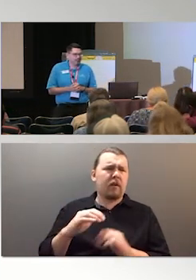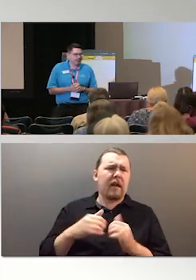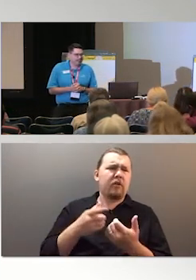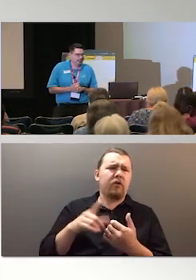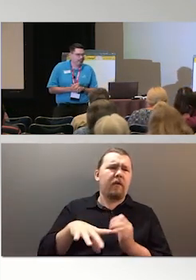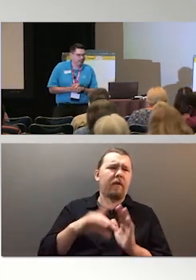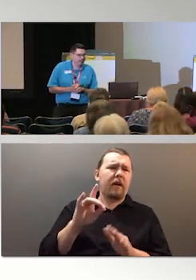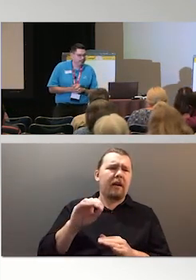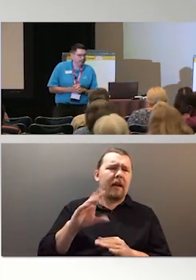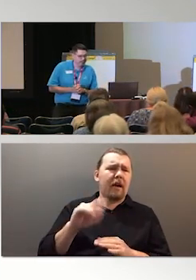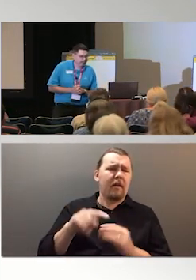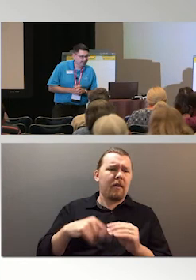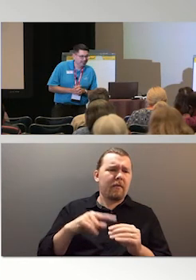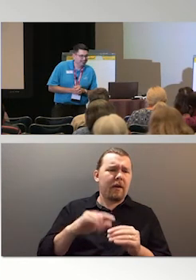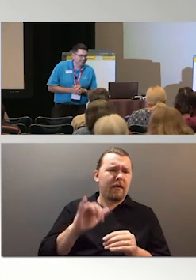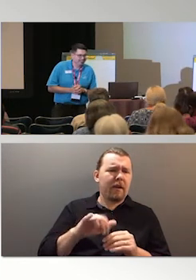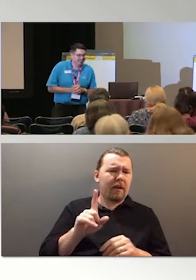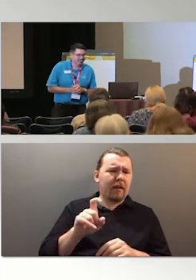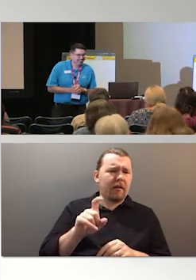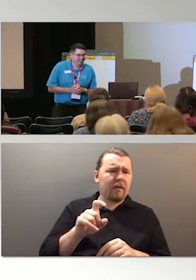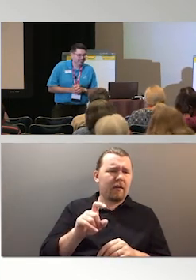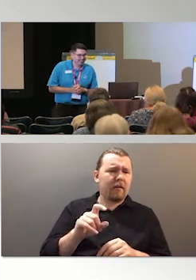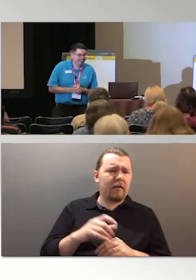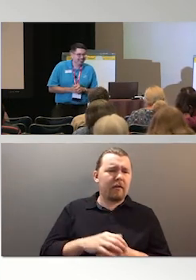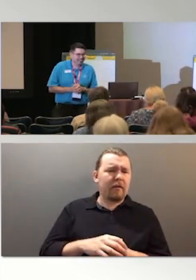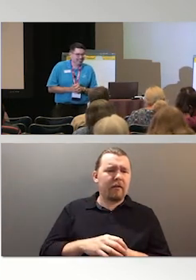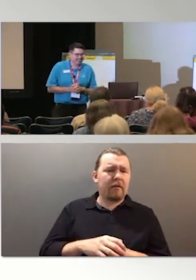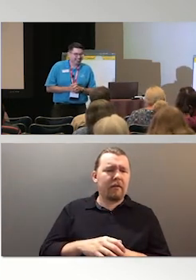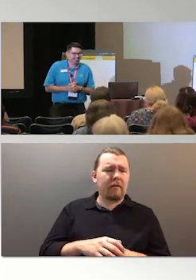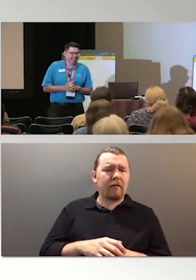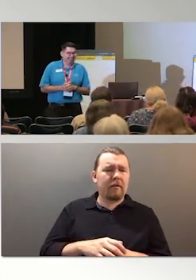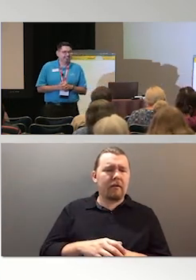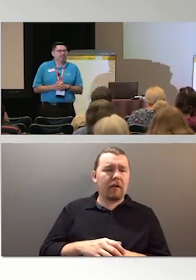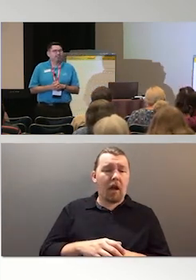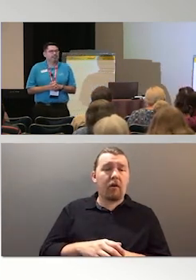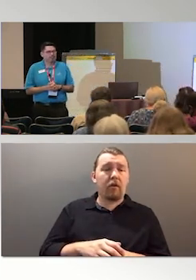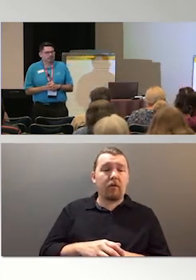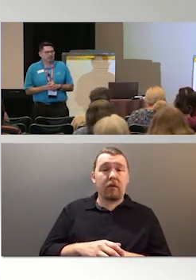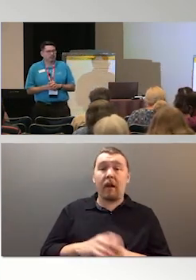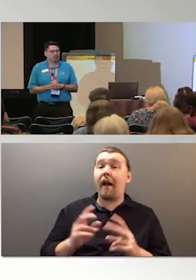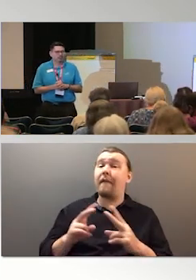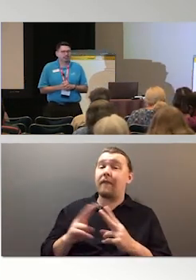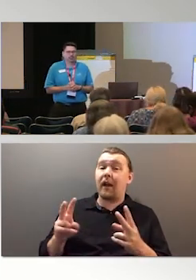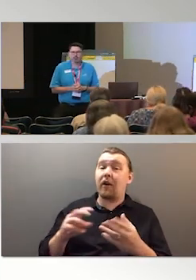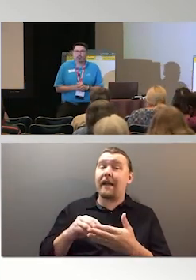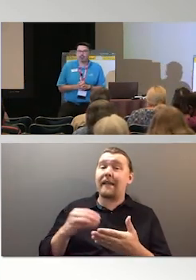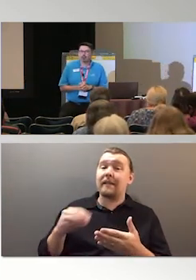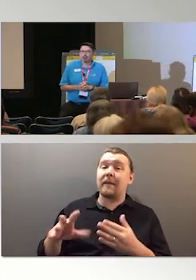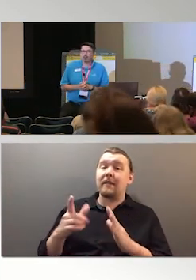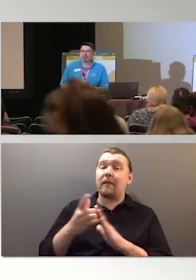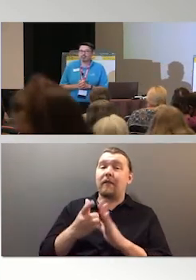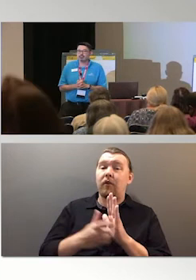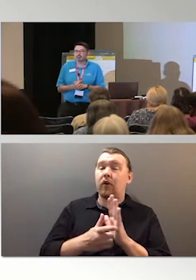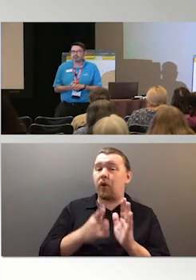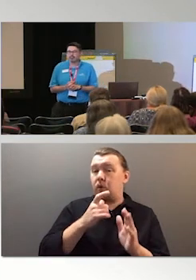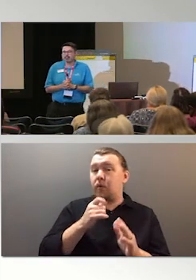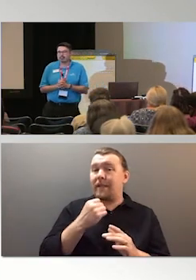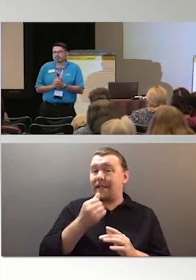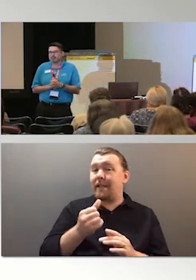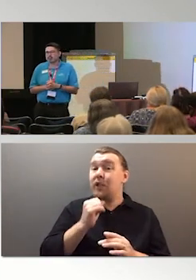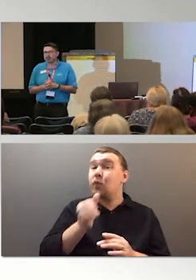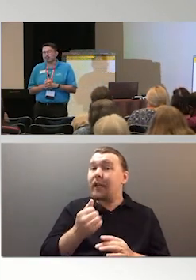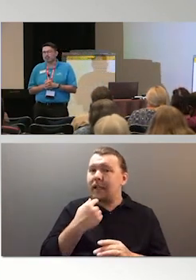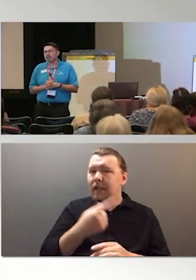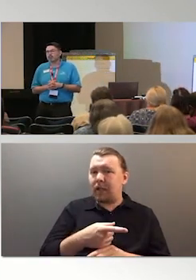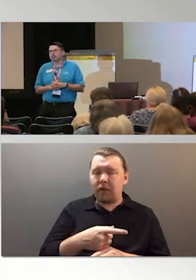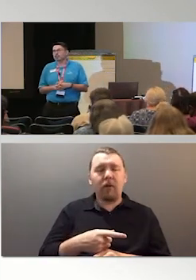out about it? Through a very expensive attorney who didn't tell us. A very expensive attorney who didn't tell you. Okay, well, I'm giving you free advice.